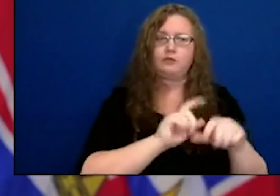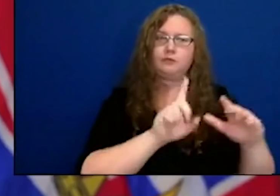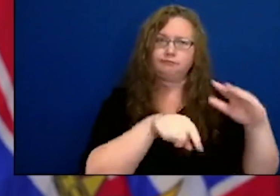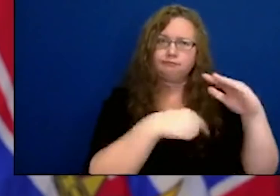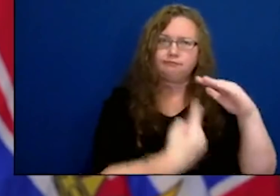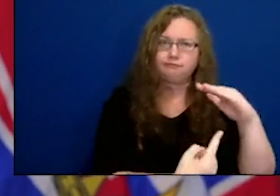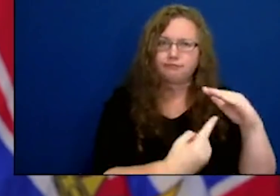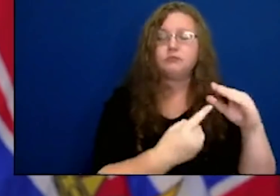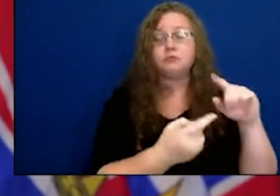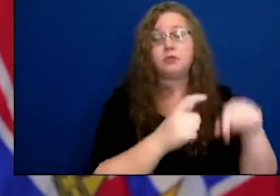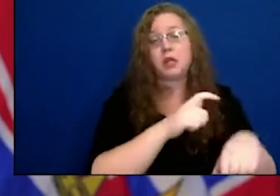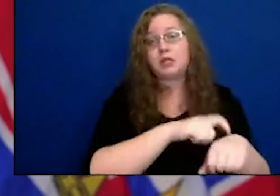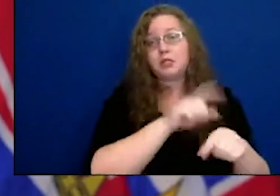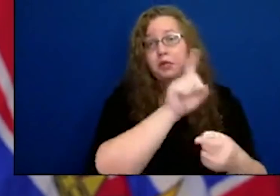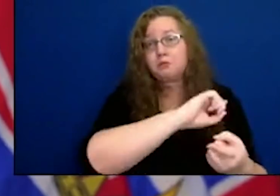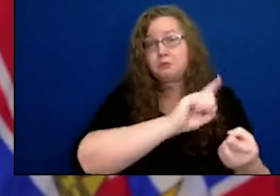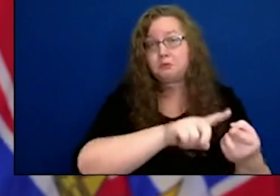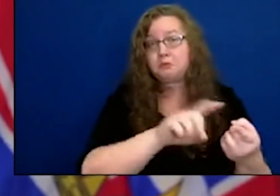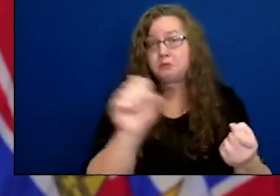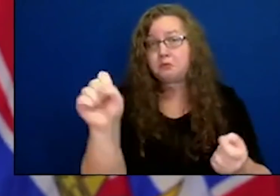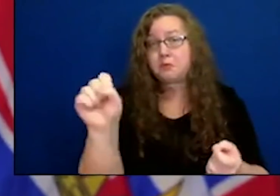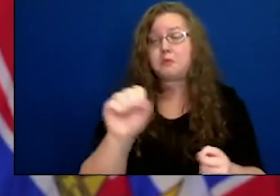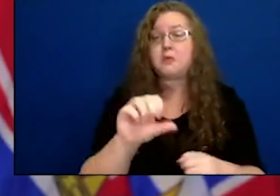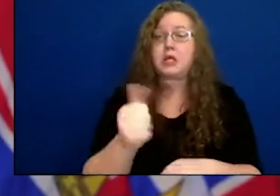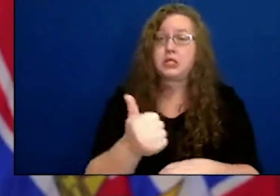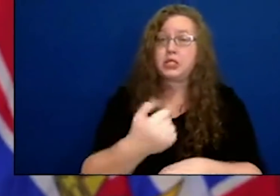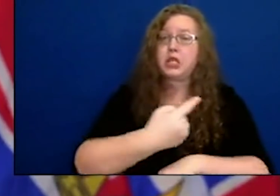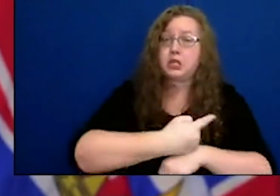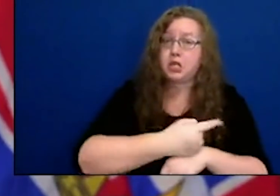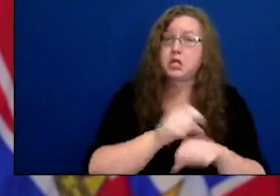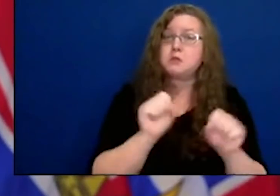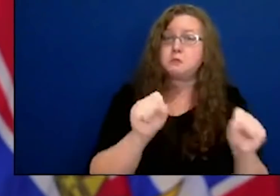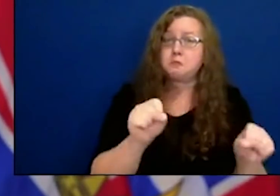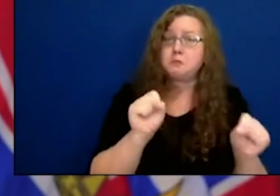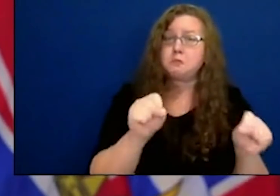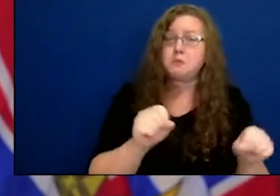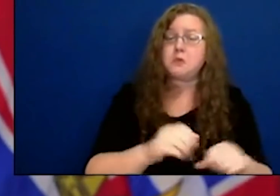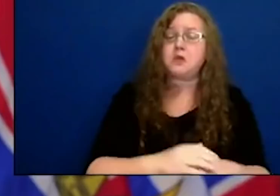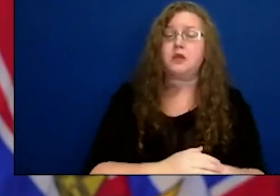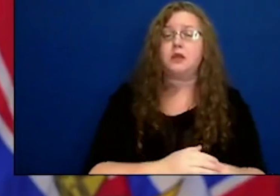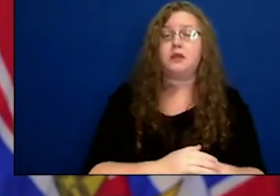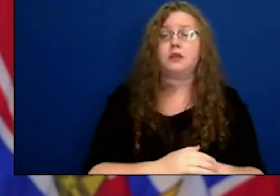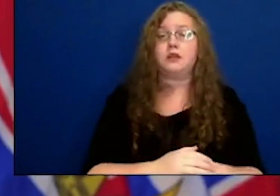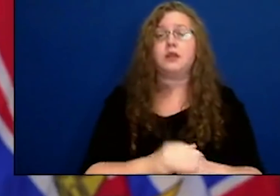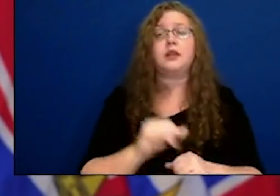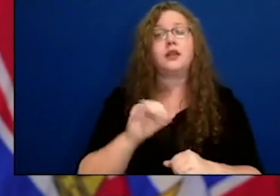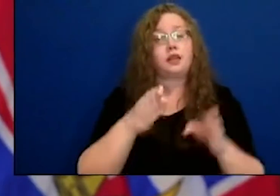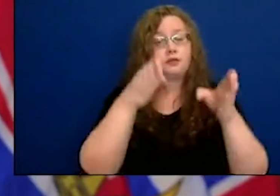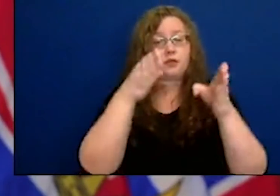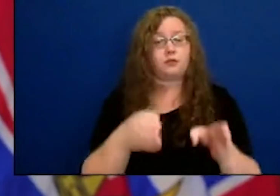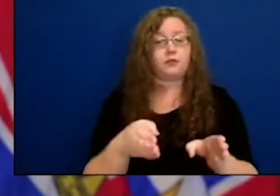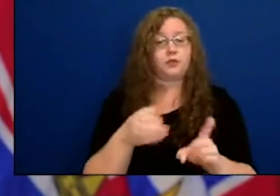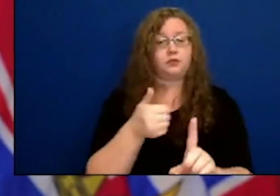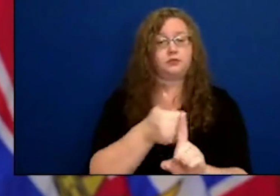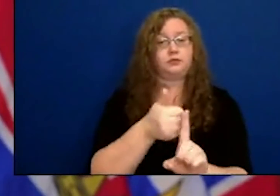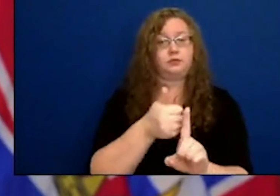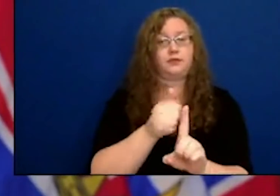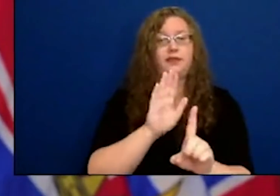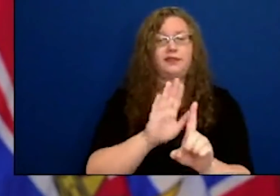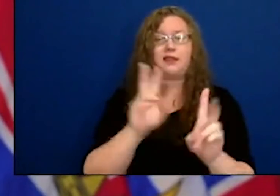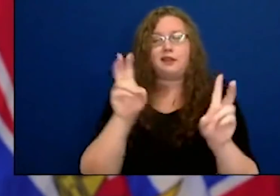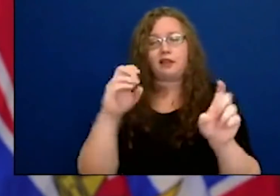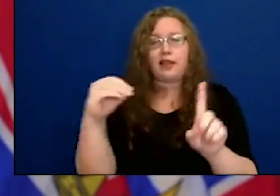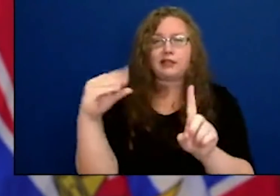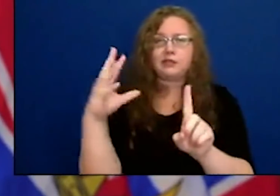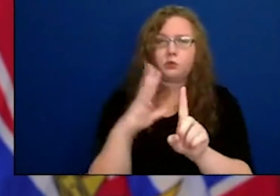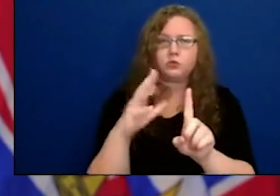made, particularly for 10 days. The chances of somebody, depending on what the type of exposure is that they